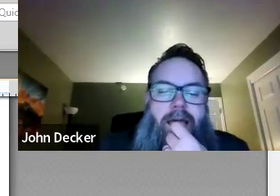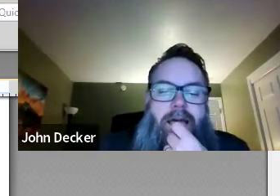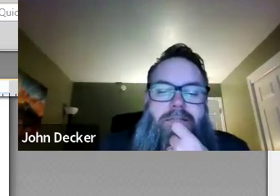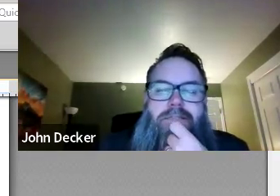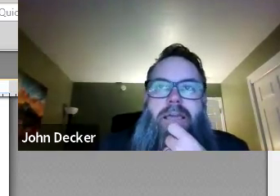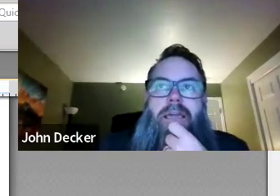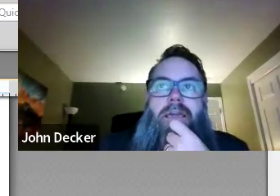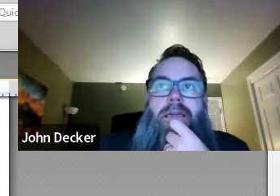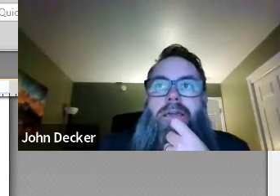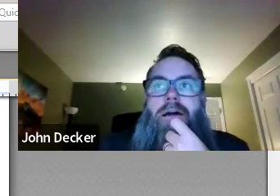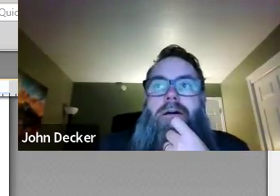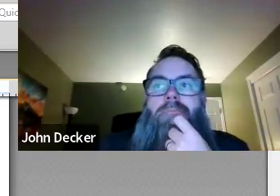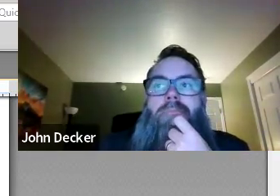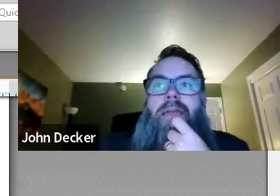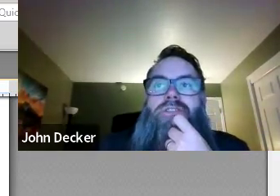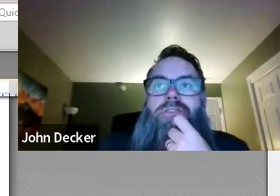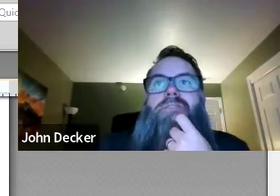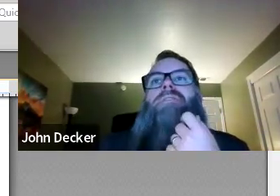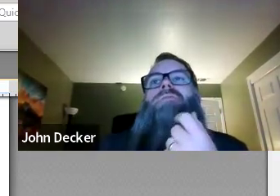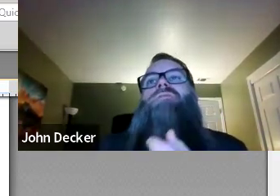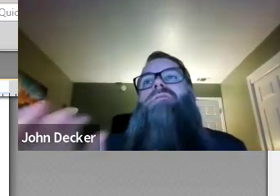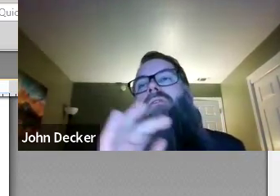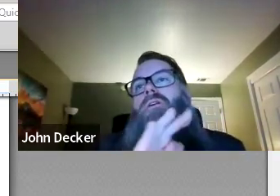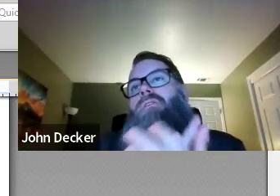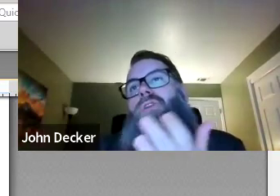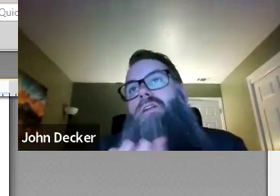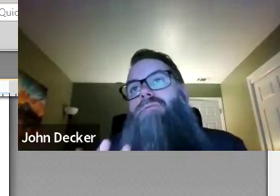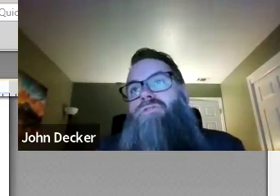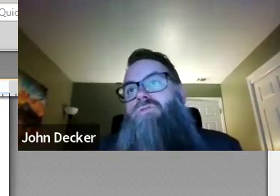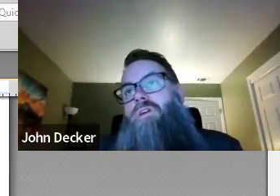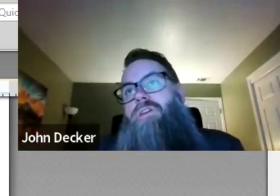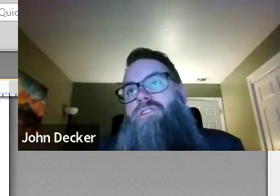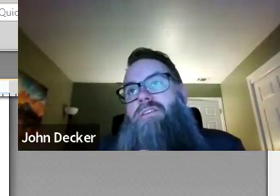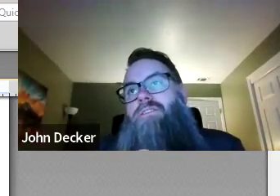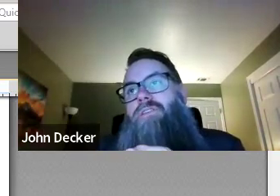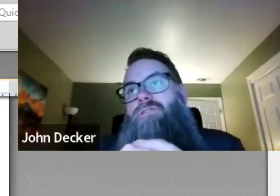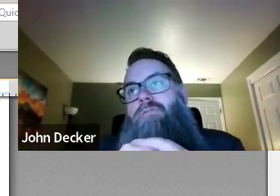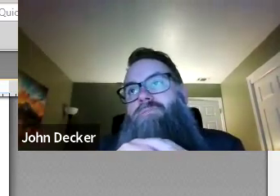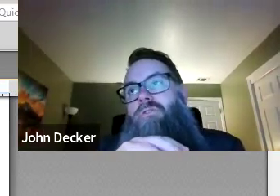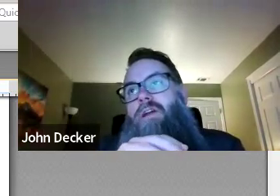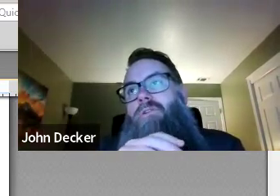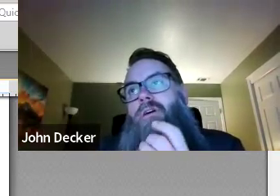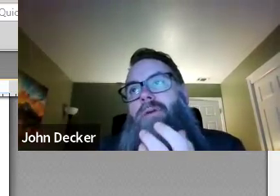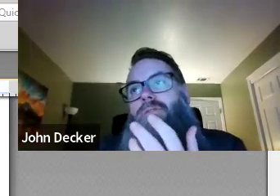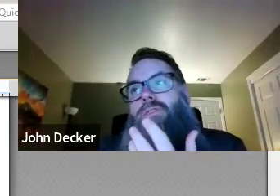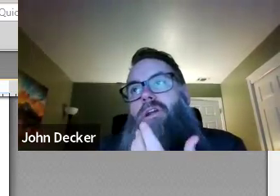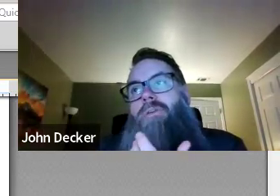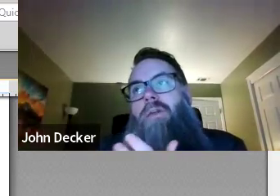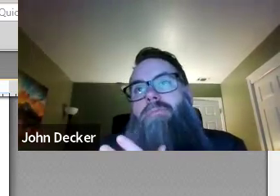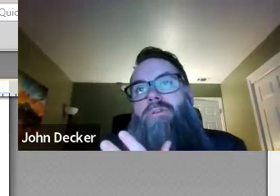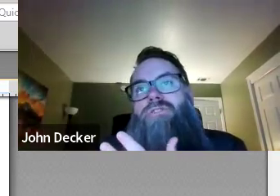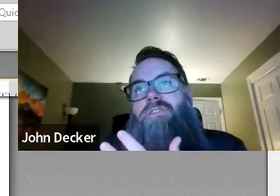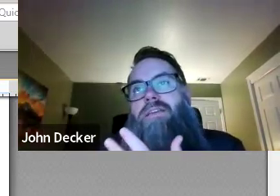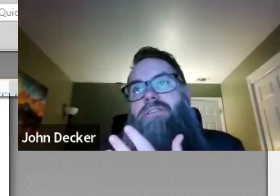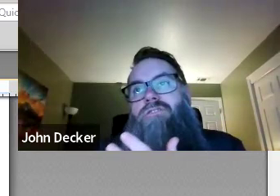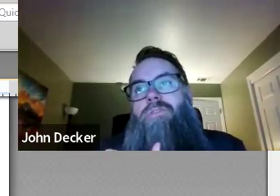previously had as a agency, which is funding for social recreation activity, service program, or non-medical